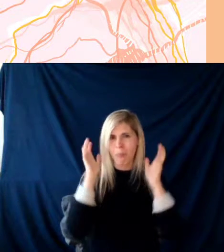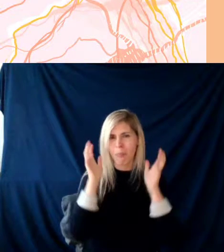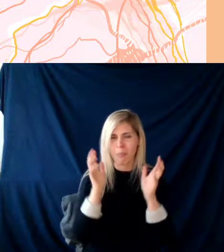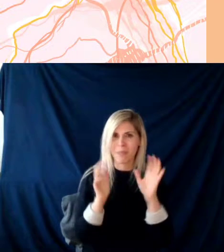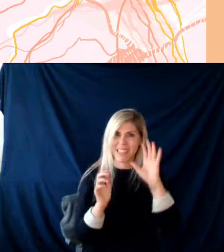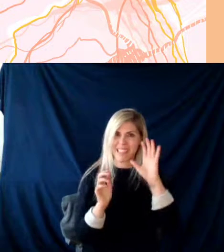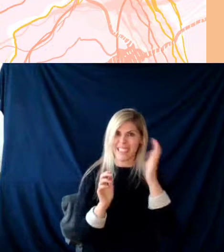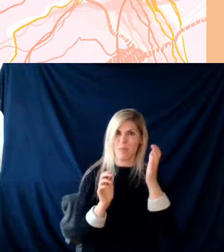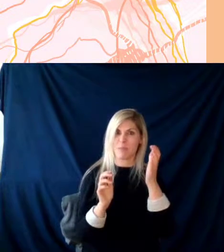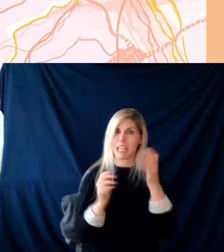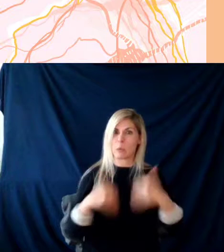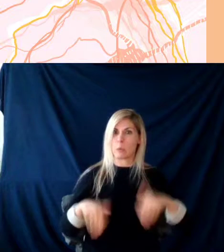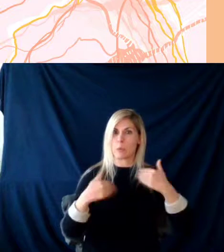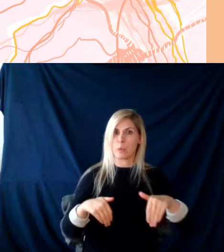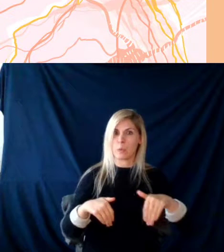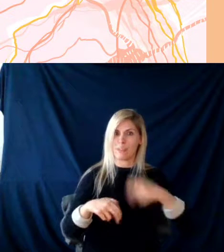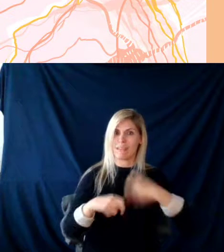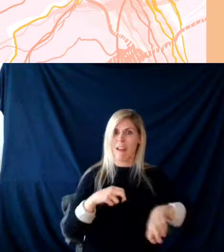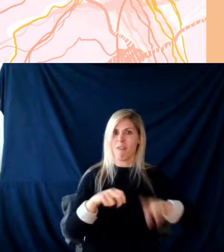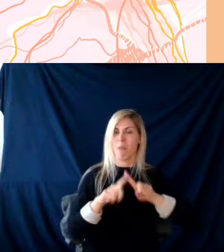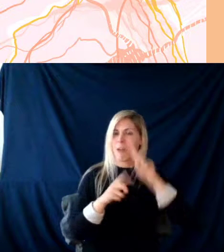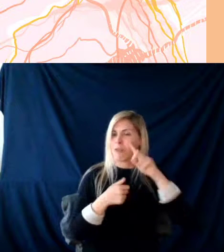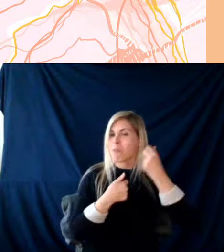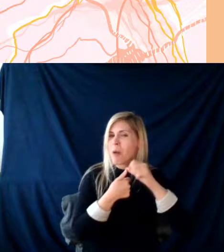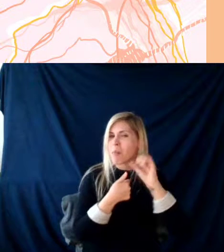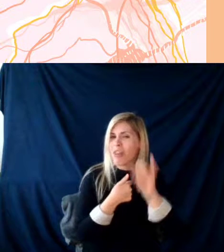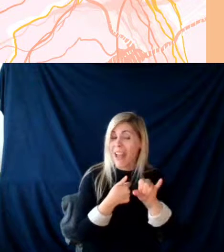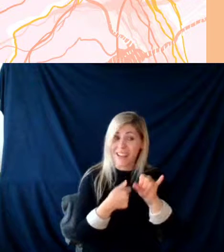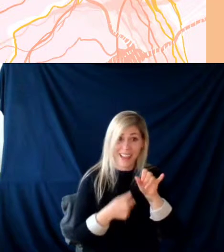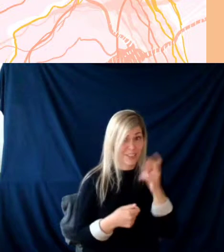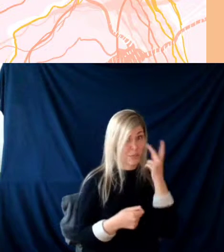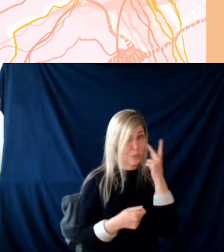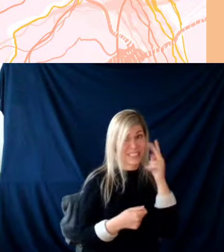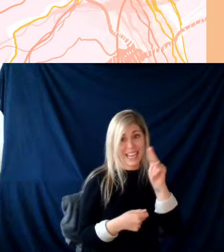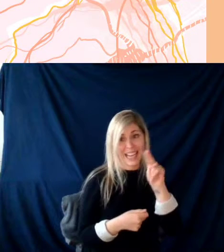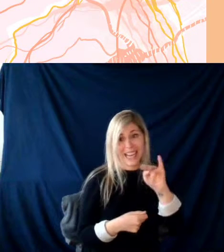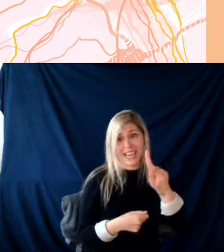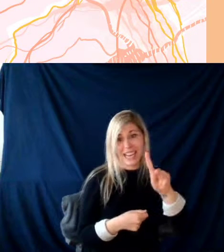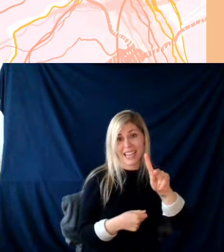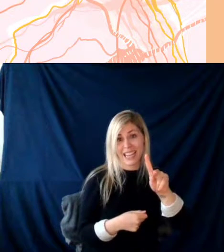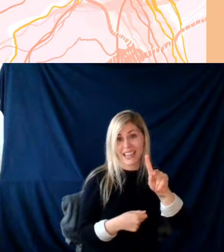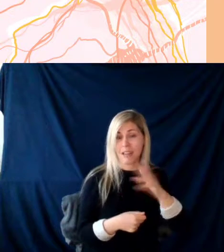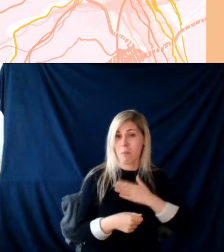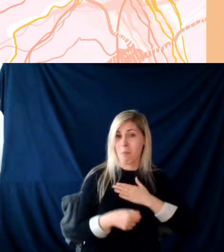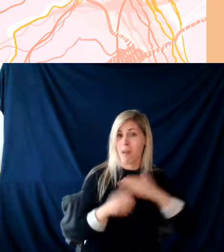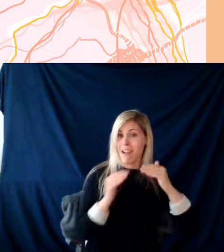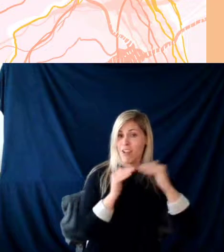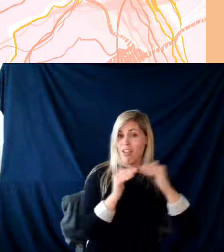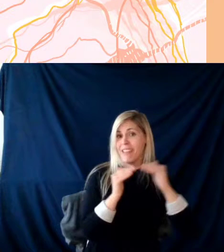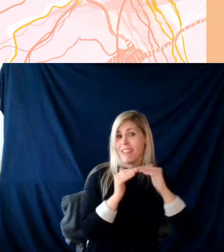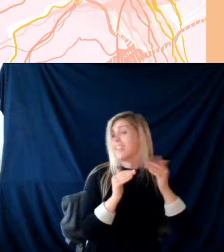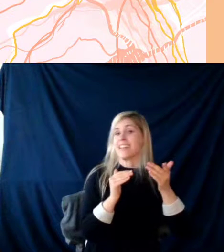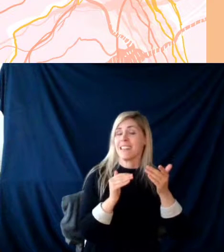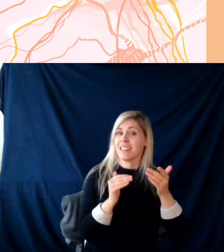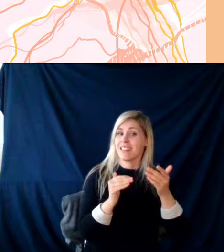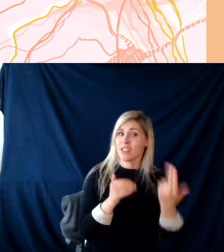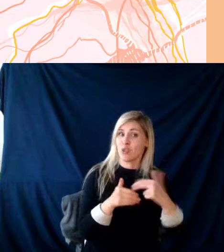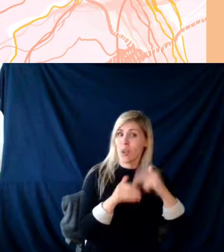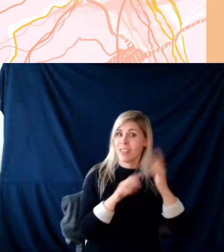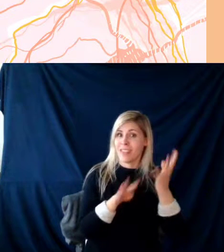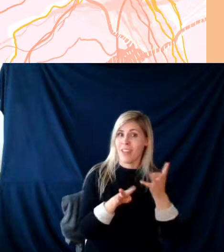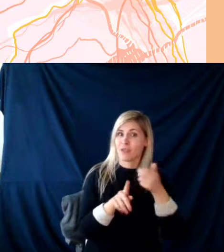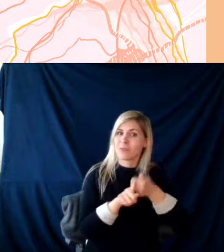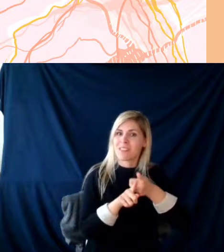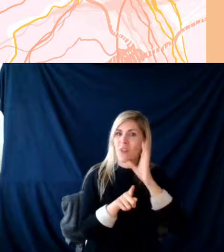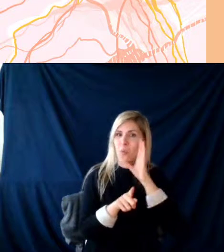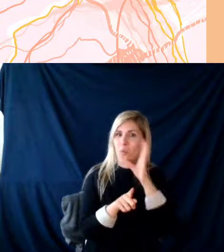handful, but just keep that in mind. And actually, Nicholas, my colleague who's on the live stream,